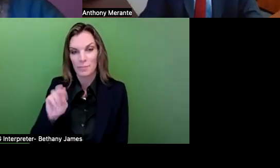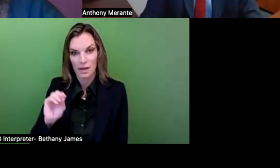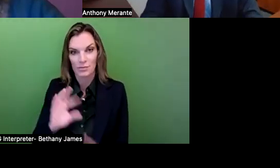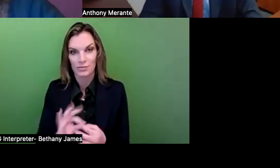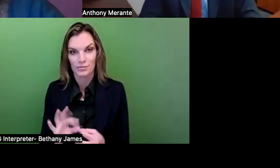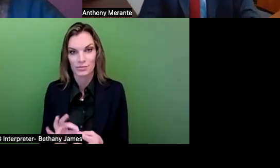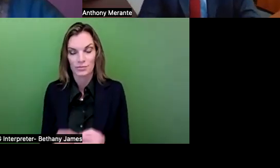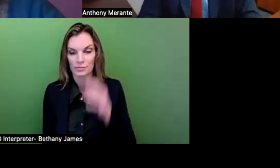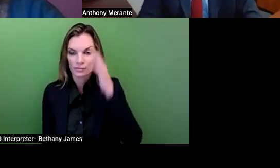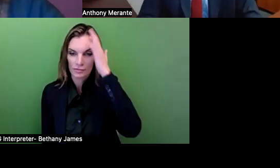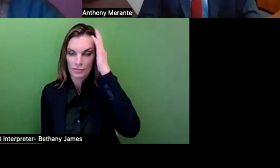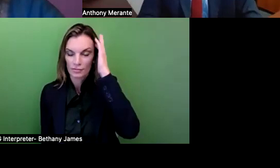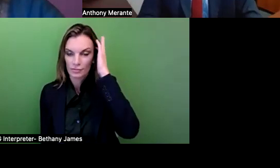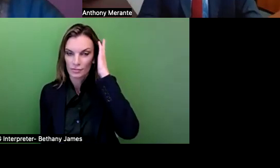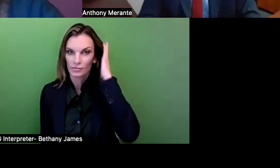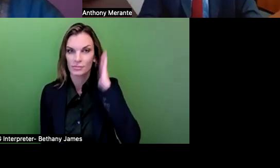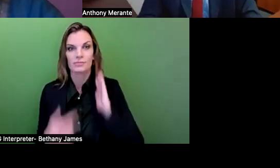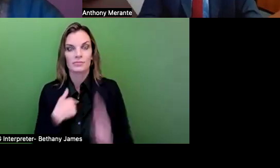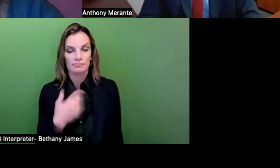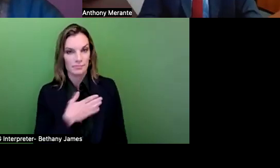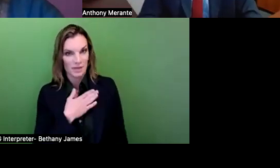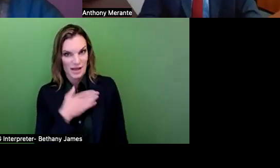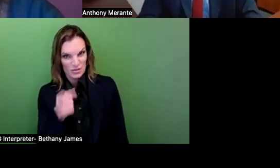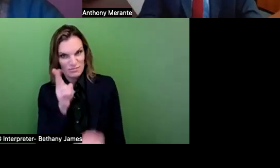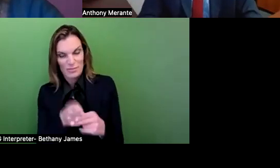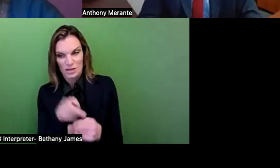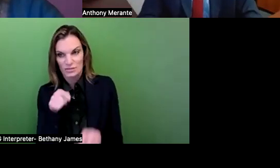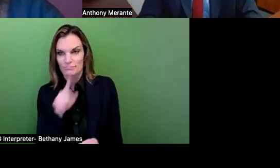Well, I'm glad that we're talking about this, because this is a really important subject.